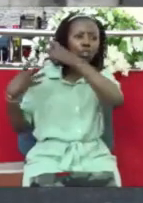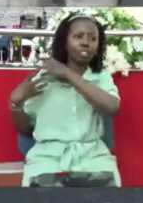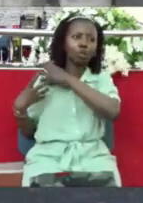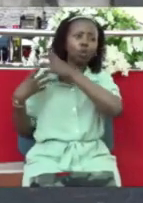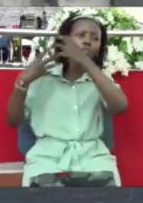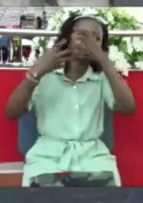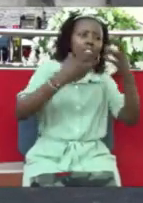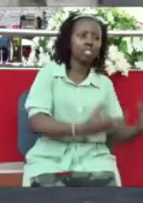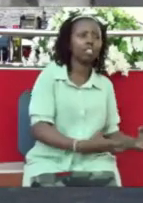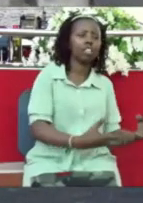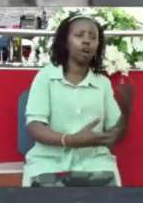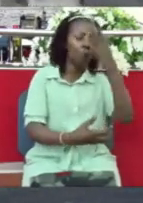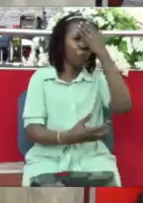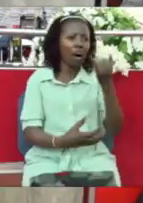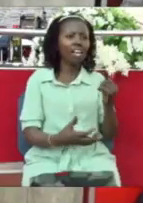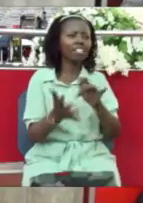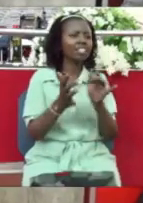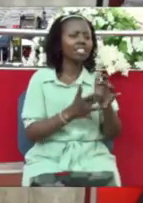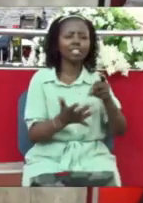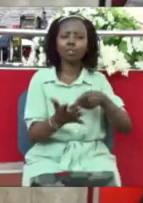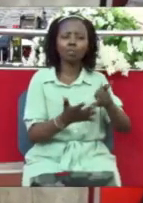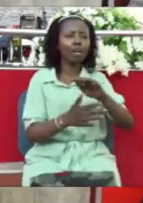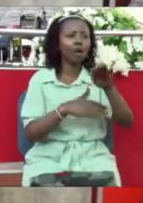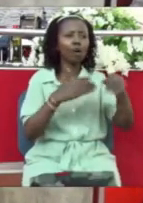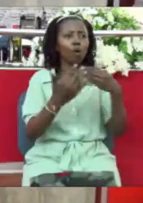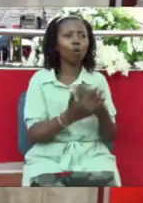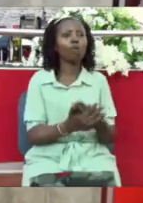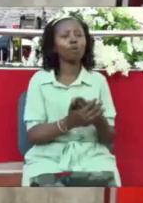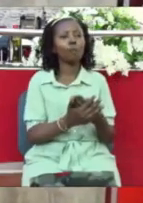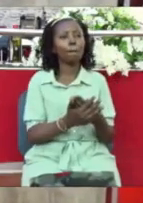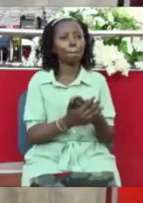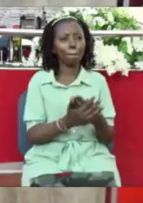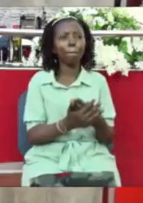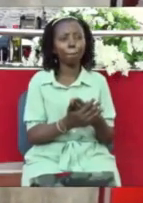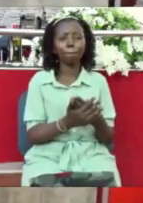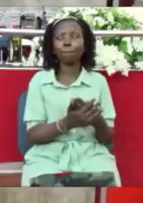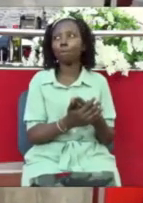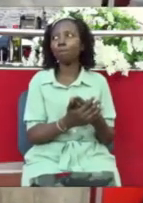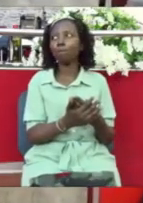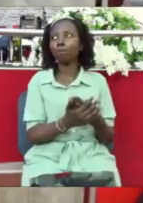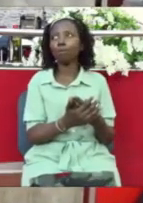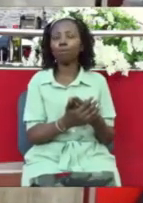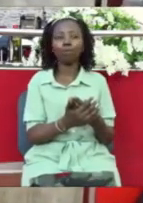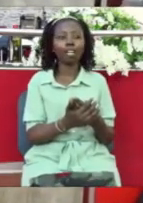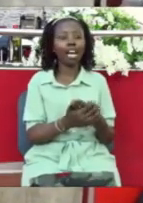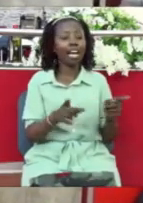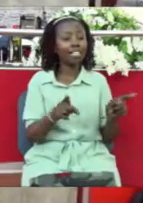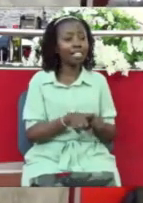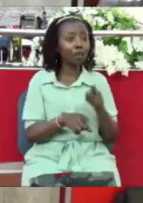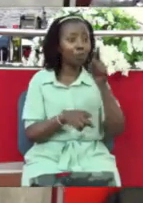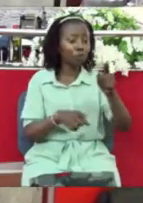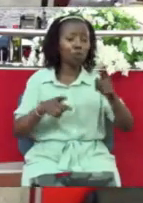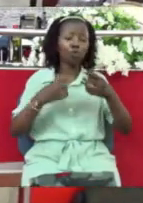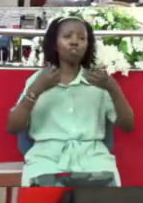Jesus paid it all. Kwa sababu Yesu alilipa gharama yote. And the punda would be free. And the